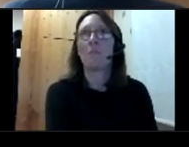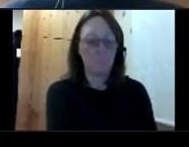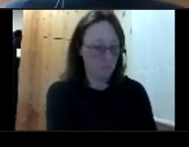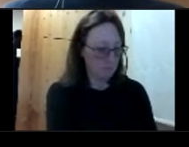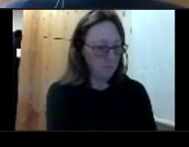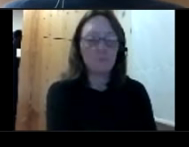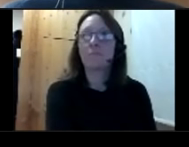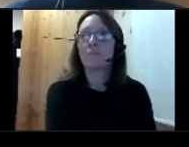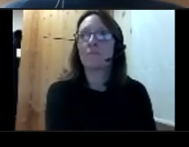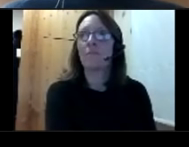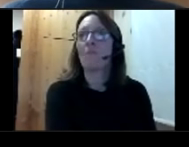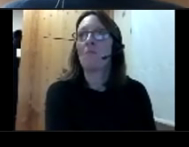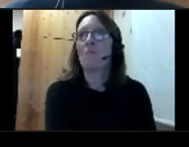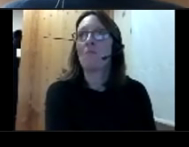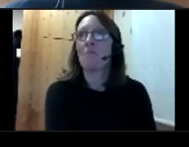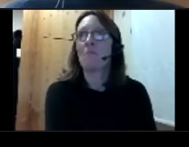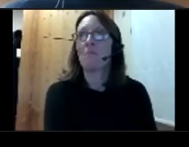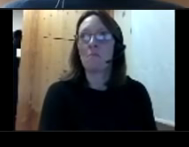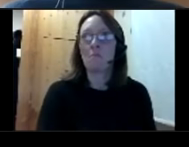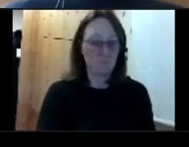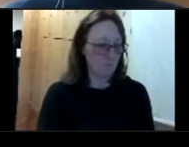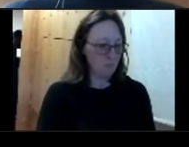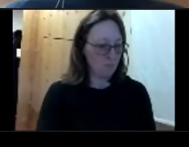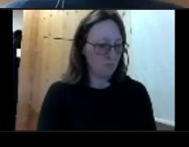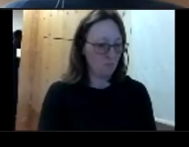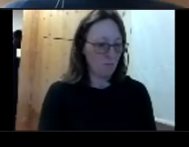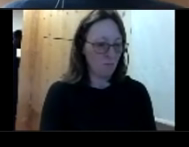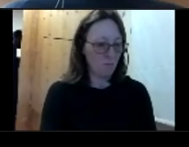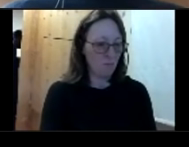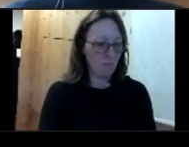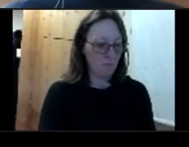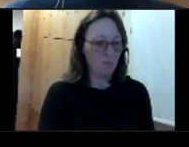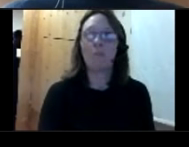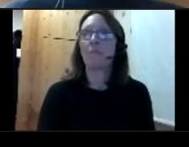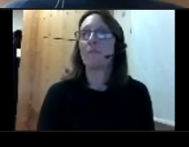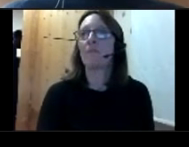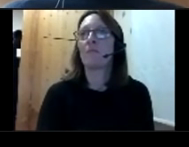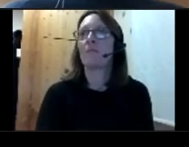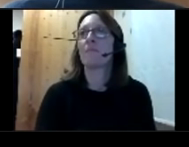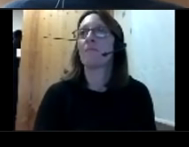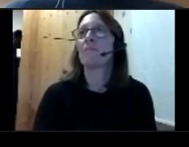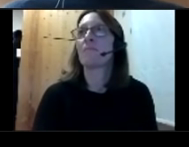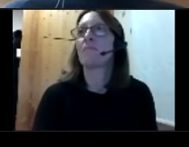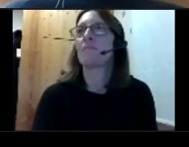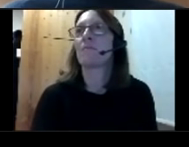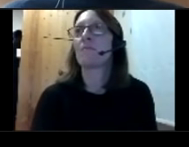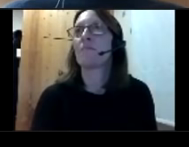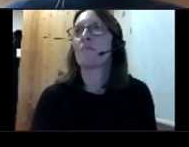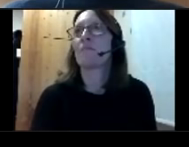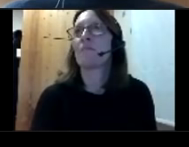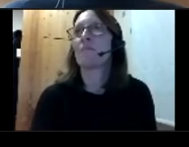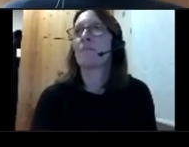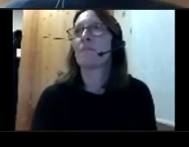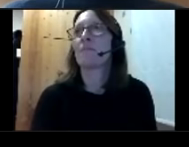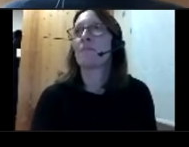will be back. We'll be doing some more of this. So please do keep asking us questions and asking for help. I'd like to say a huge thank you to Abby and